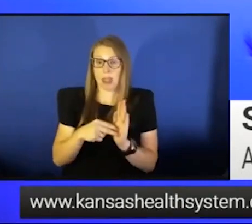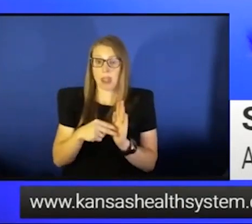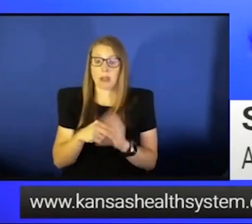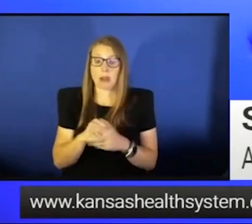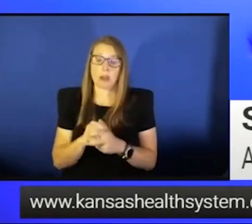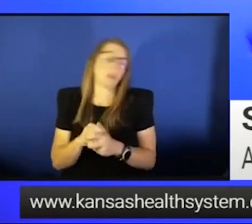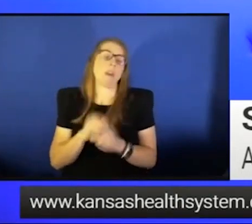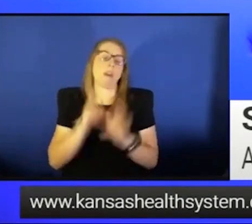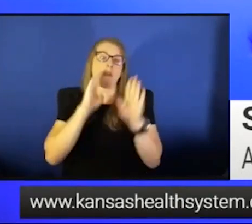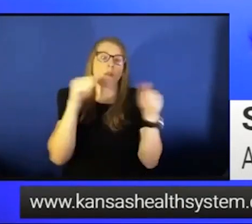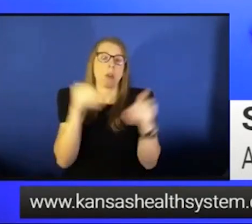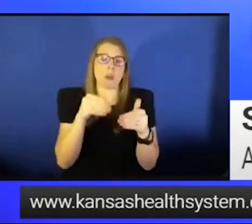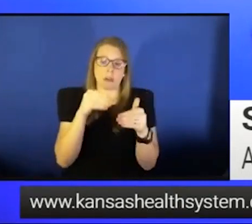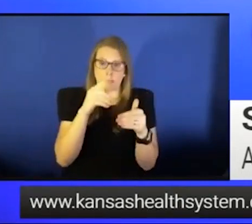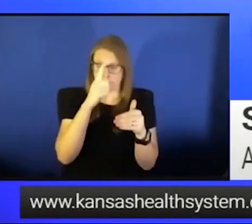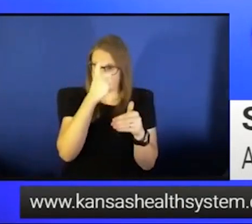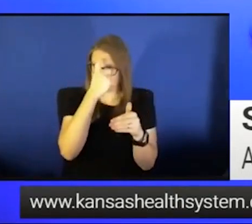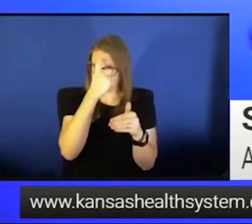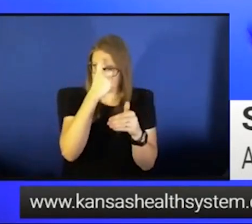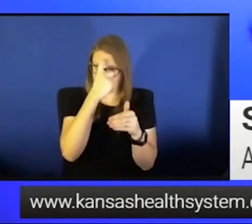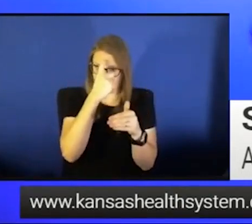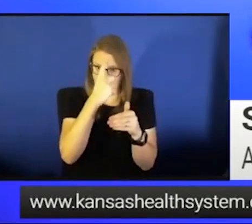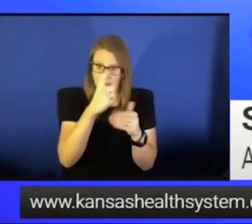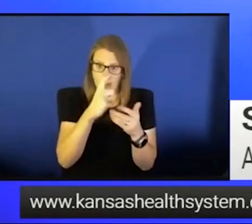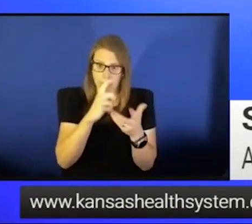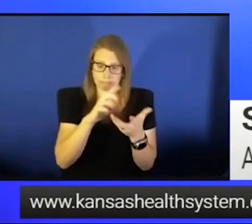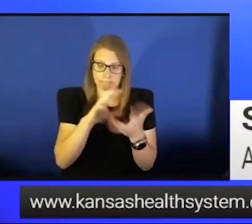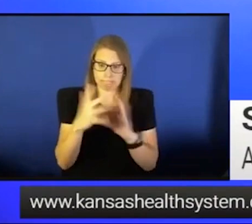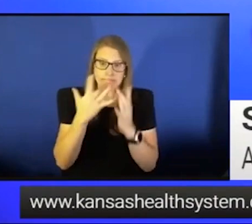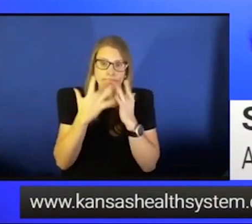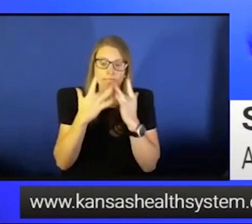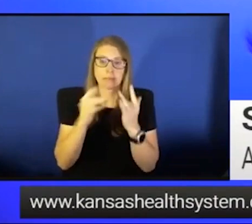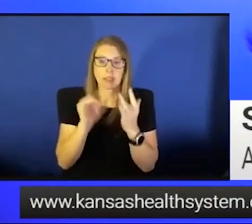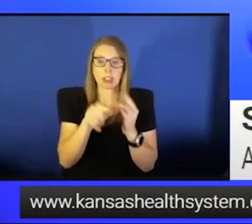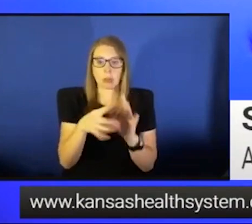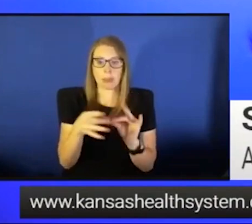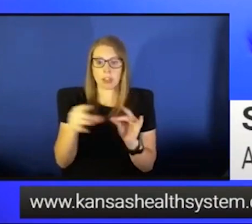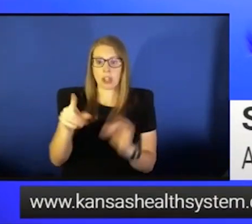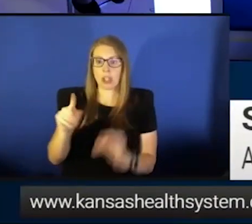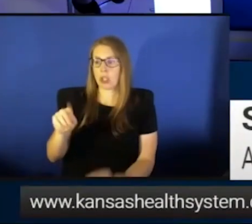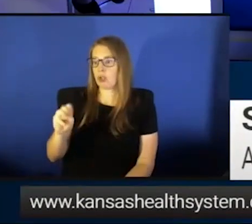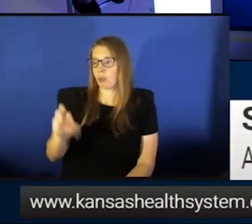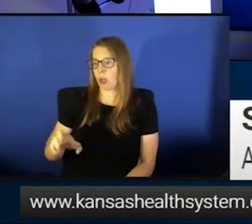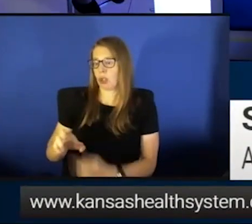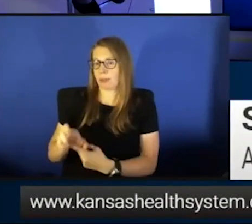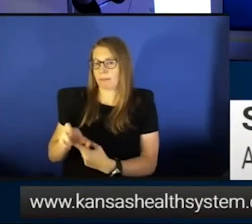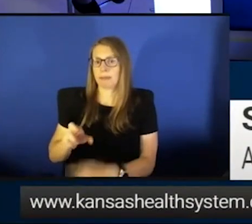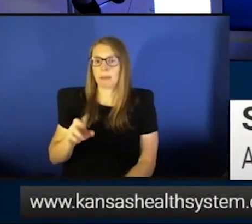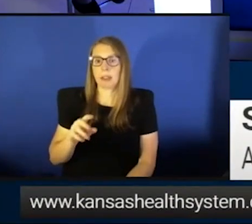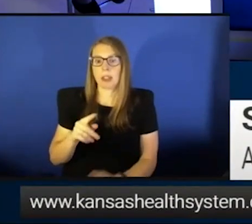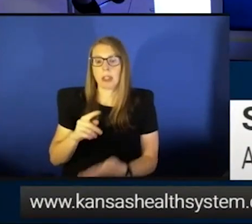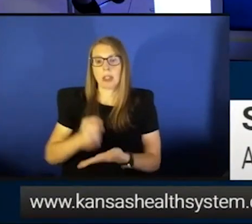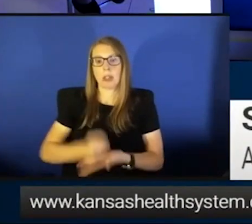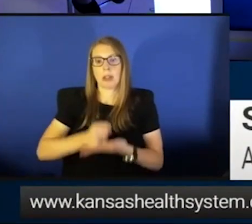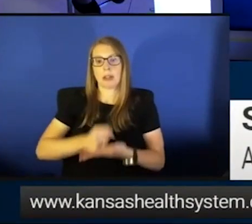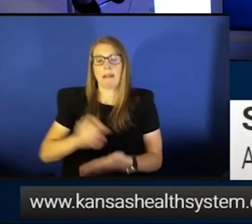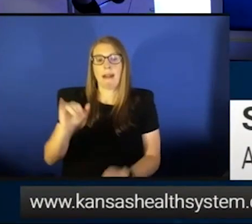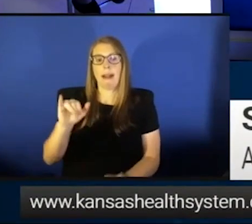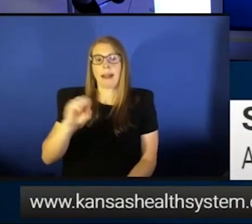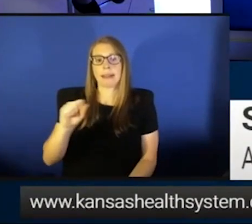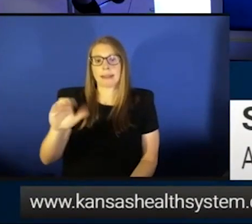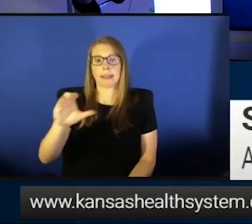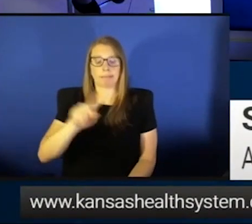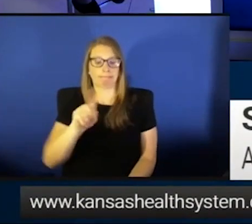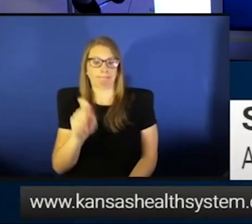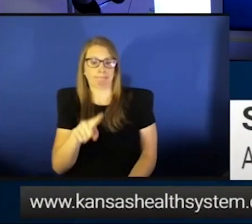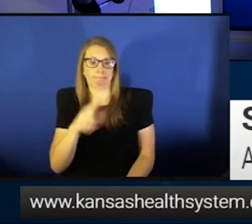other things in the brain can cause neurological deficits, like you mentioned, a tumor is one. Well, speaking of treatment, Isaac has an interesting question today, so I have to